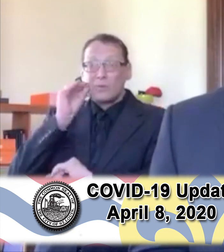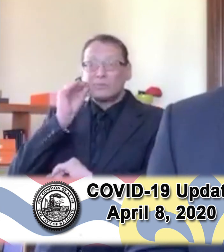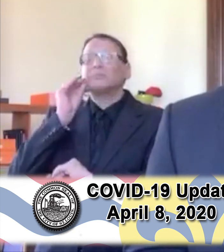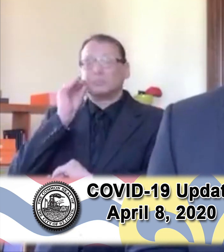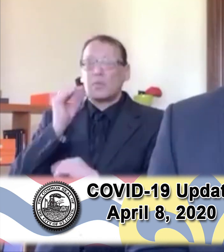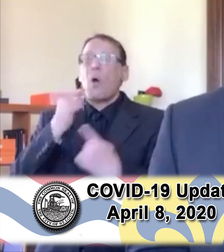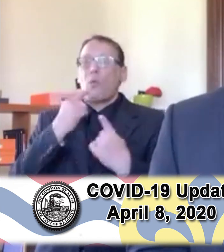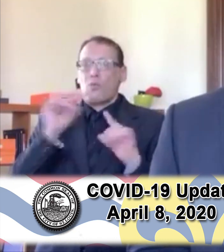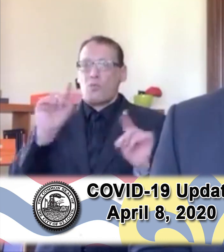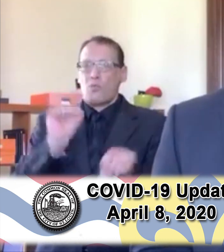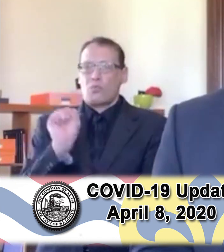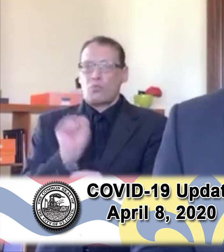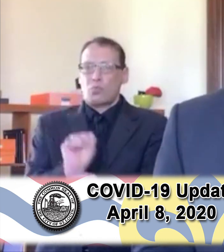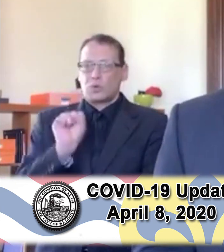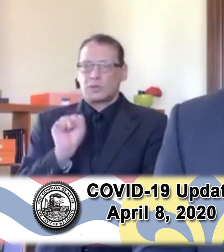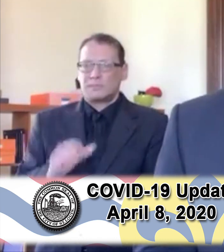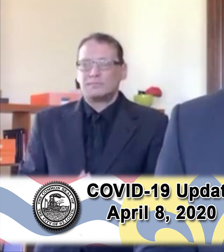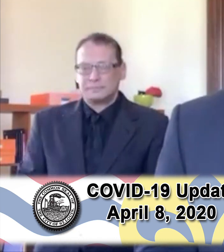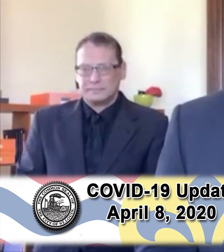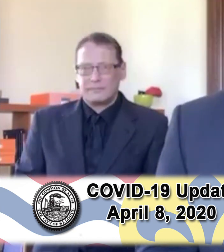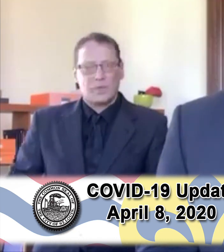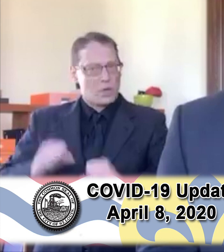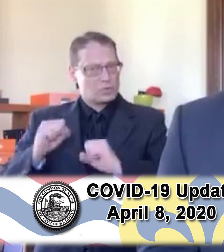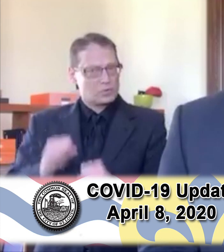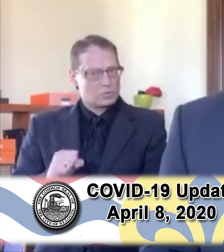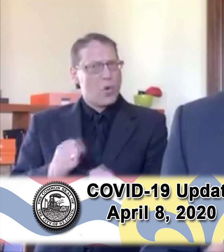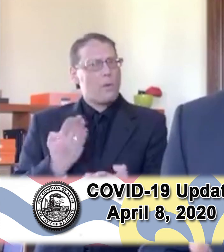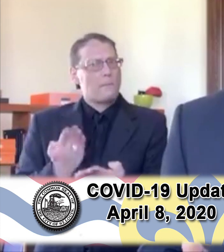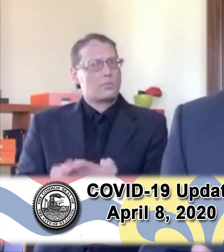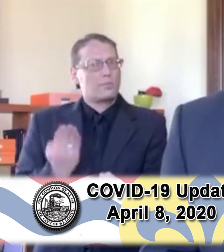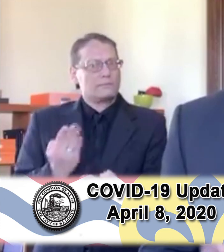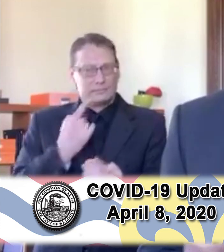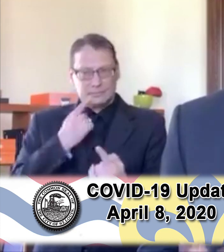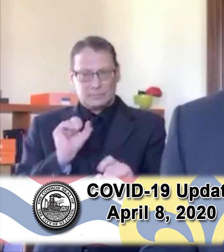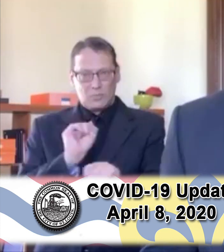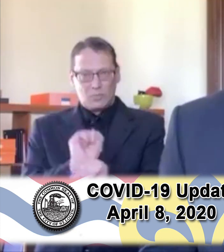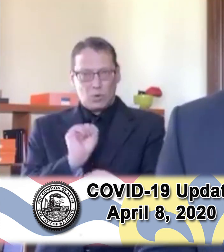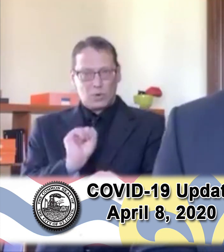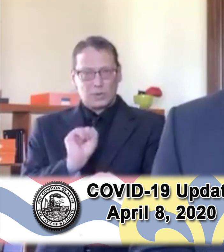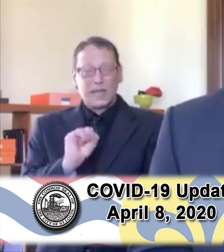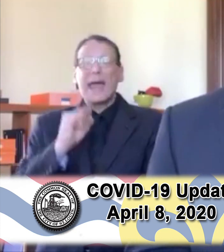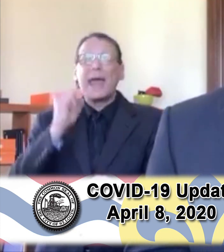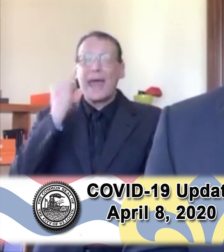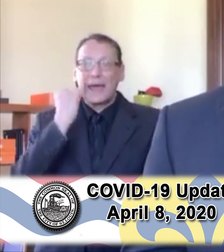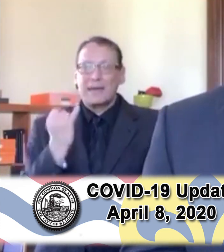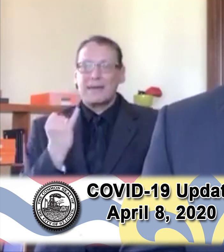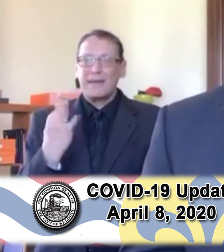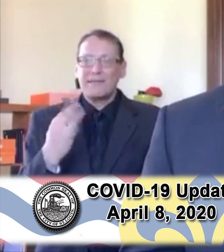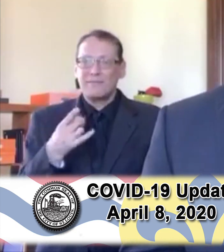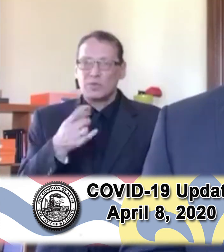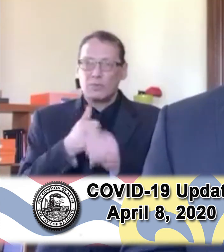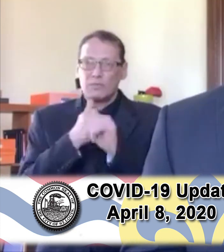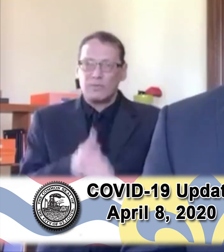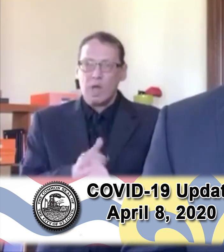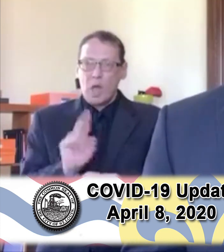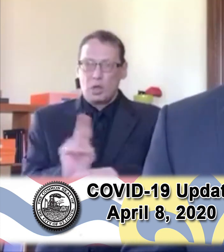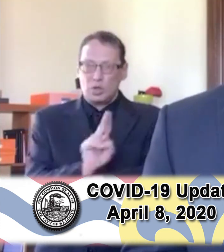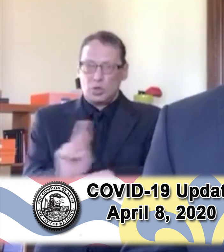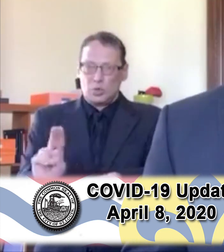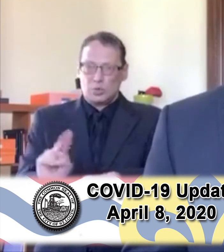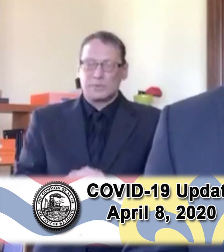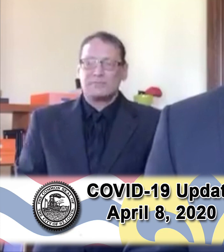flu, and we have strong evidence that they are effective. And as long as they're implemented, they'll be effective in